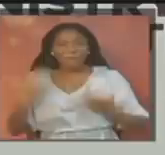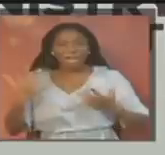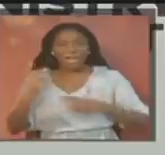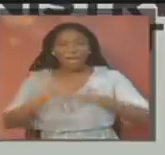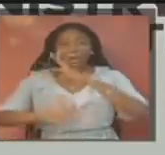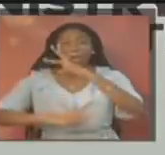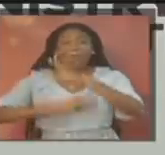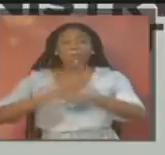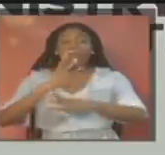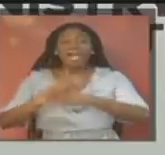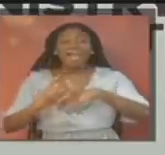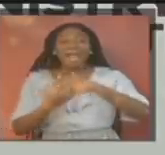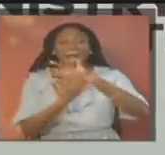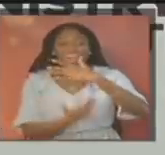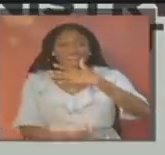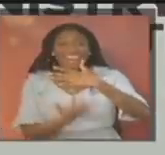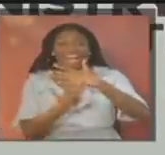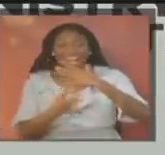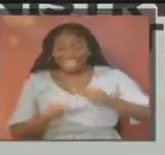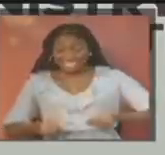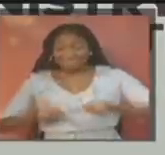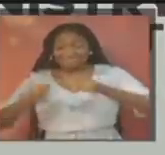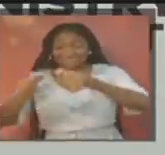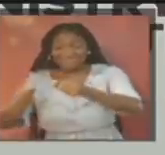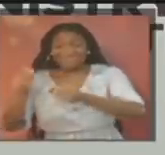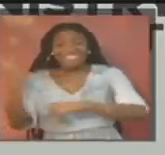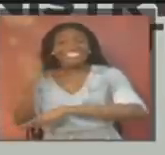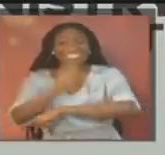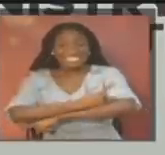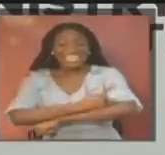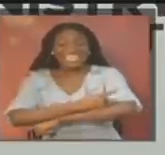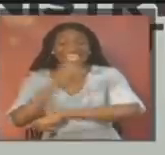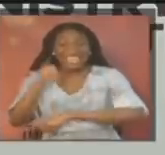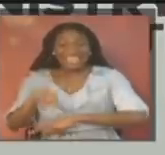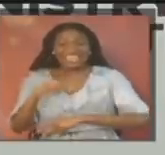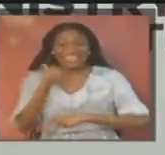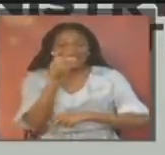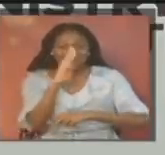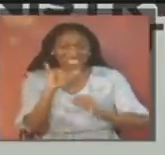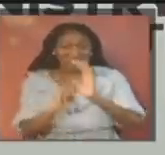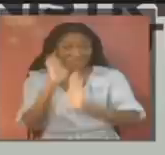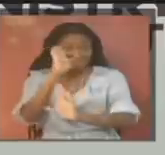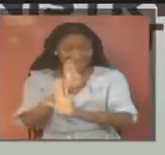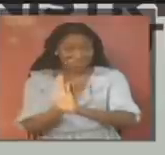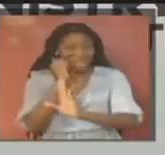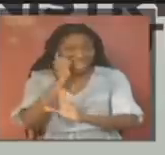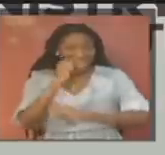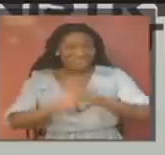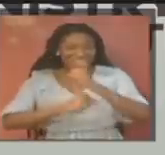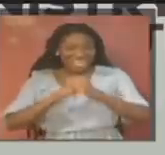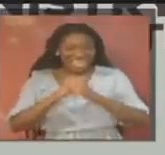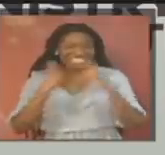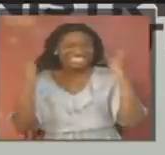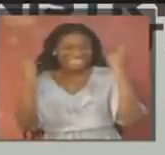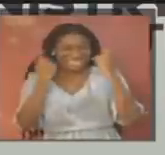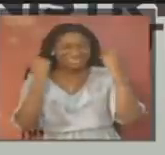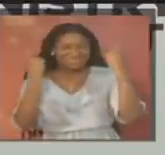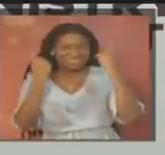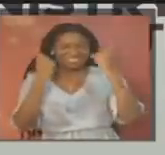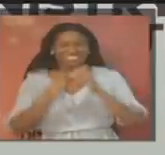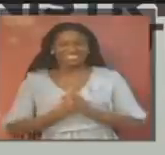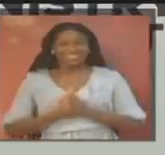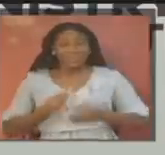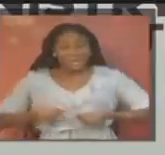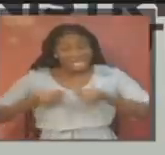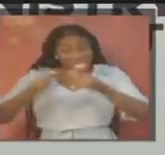Day, which takes place on the 14th of June each year. The theme for this year is Give Blood and Keep the World